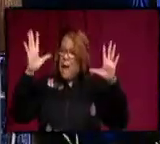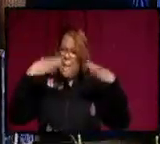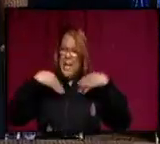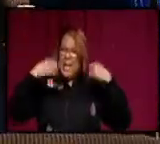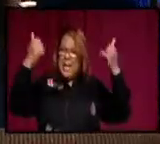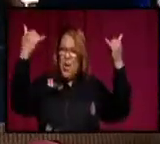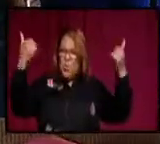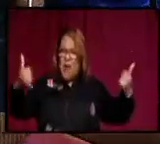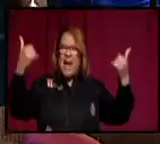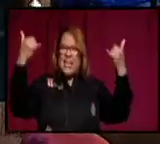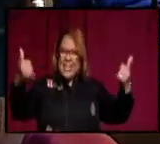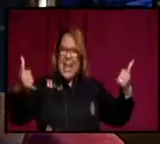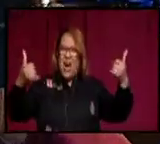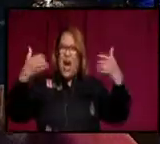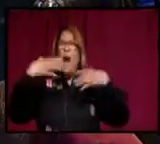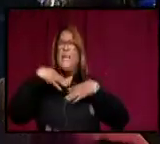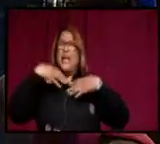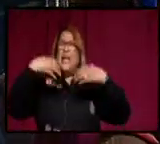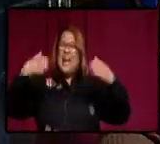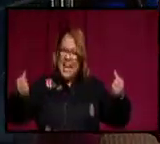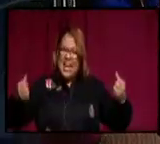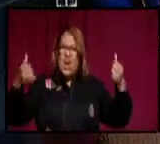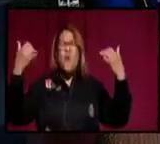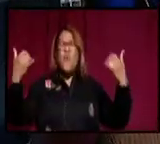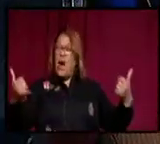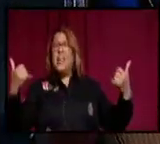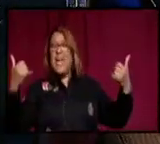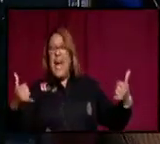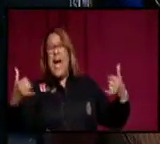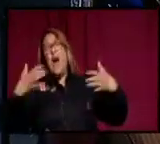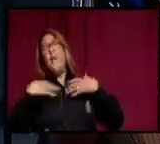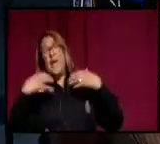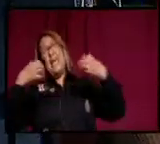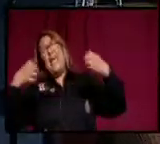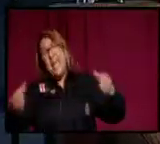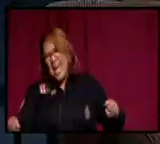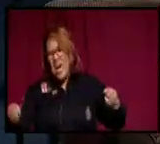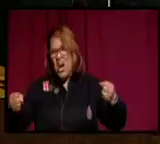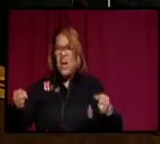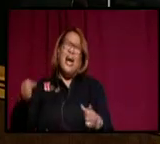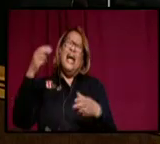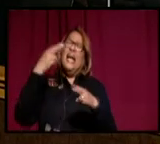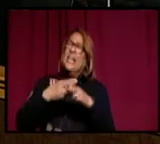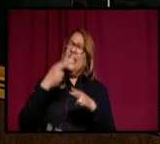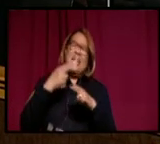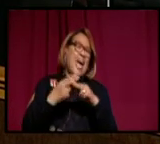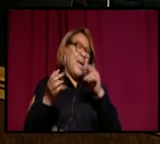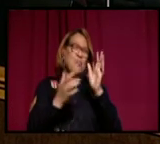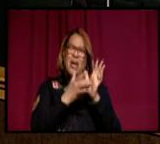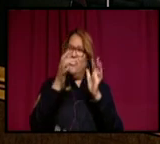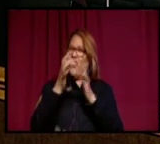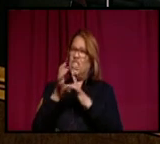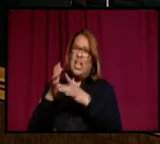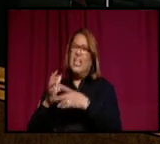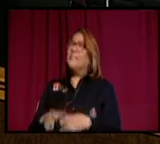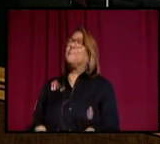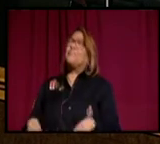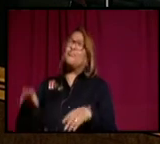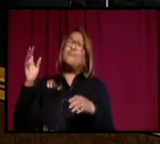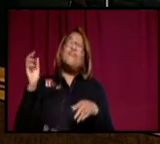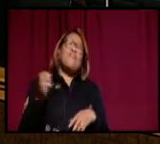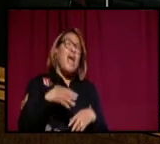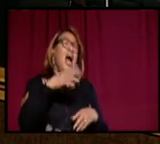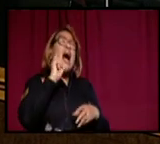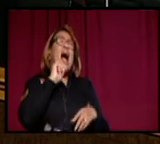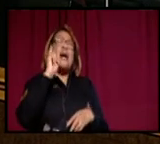right now. Be healed right now. Be healed in the name of Jesus. Rise yourself up.